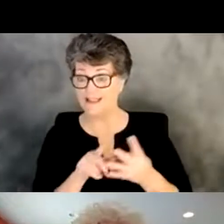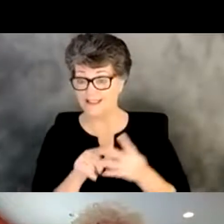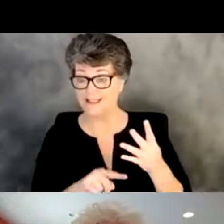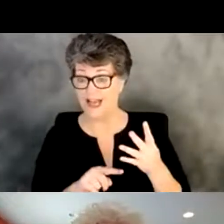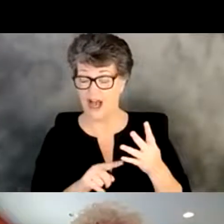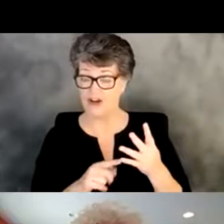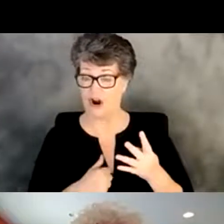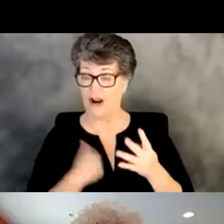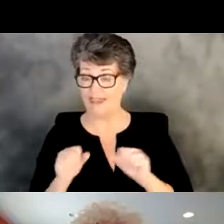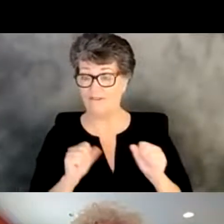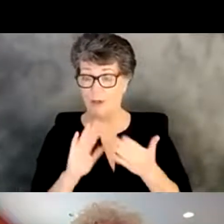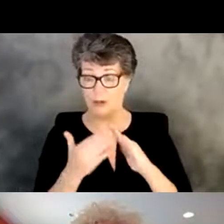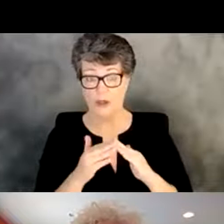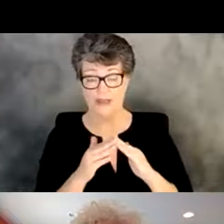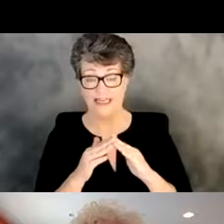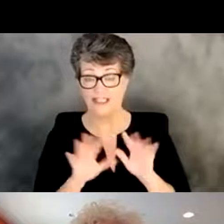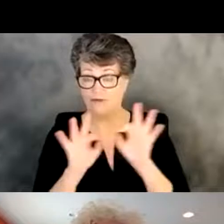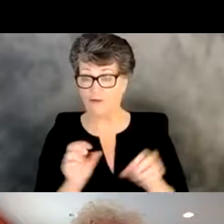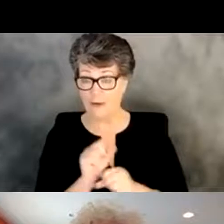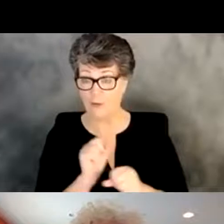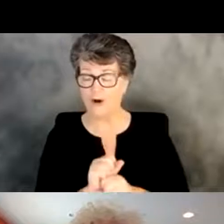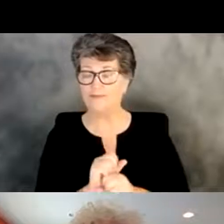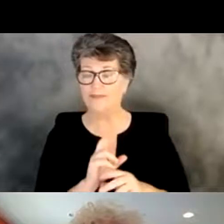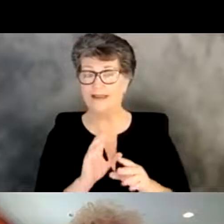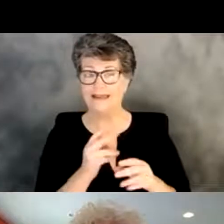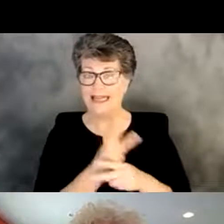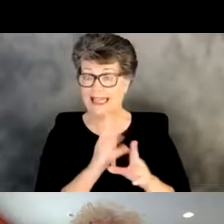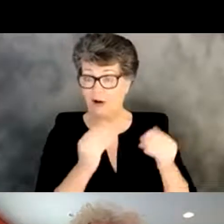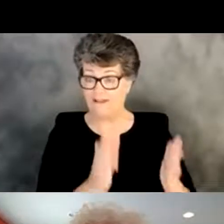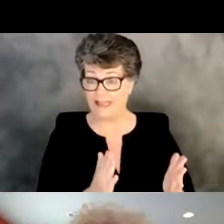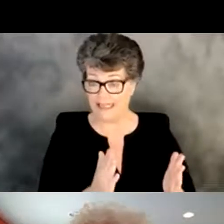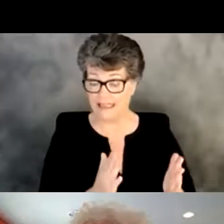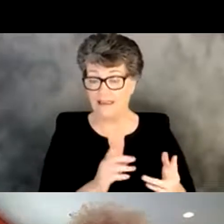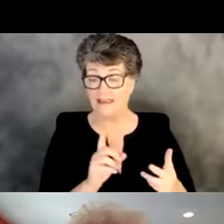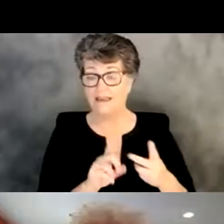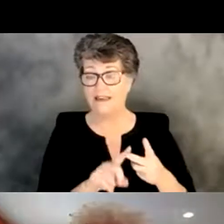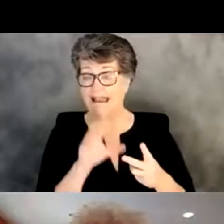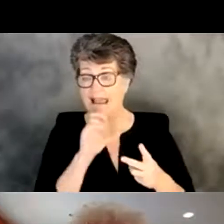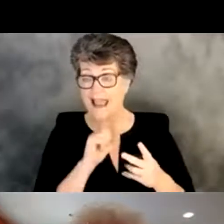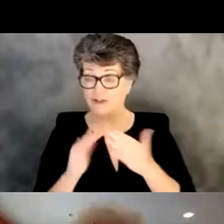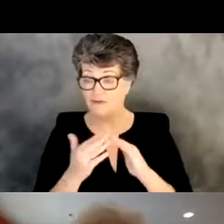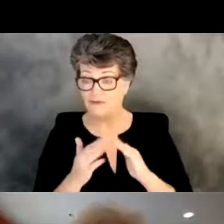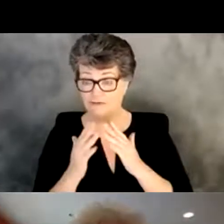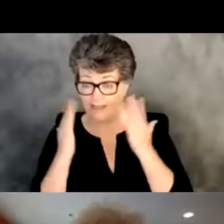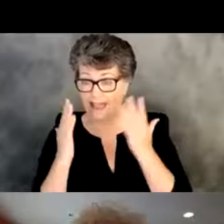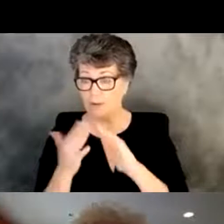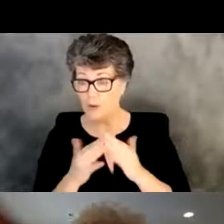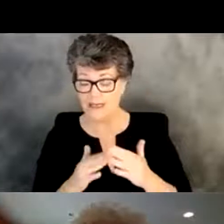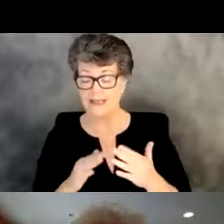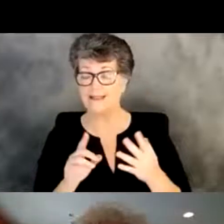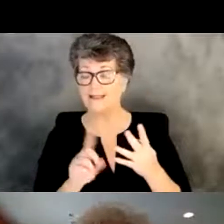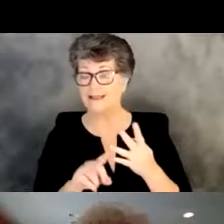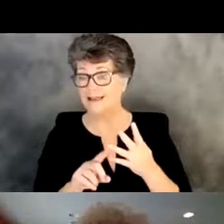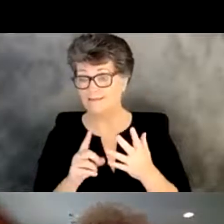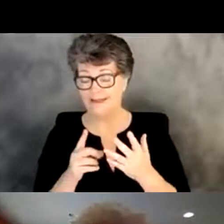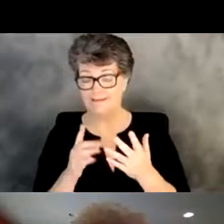livable communities framework are caregiving, financial security, age-friendly communities, and technology,